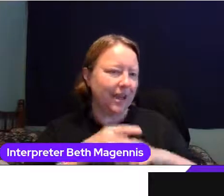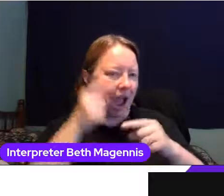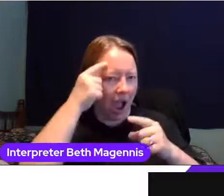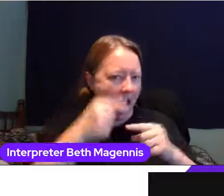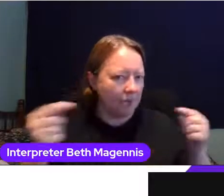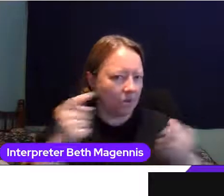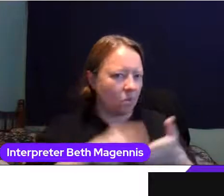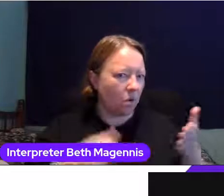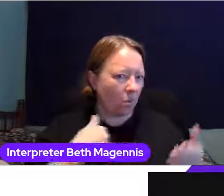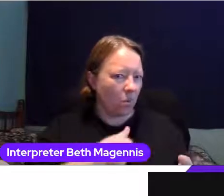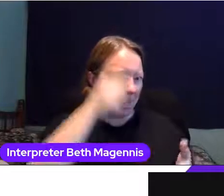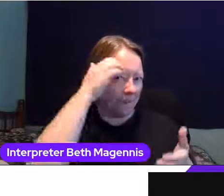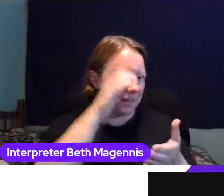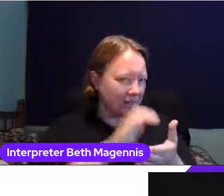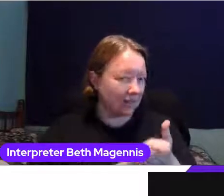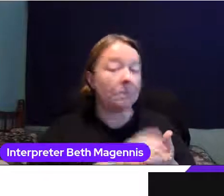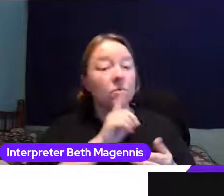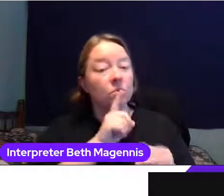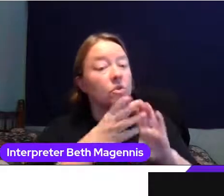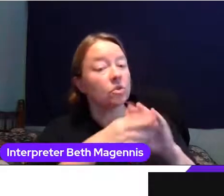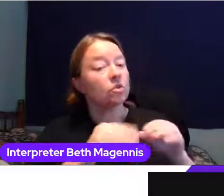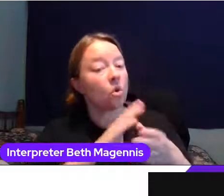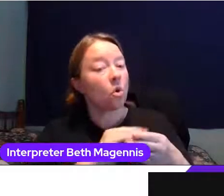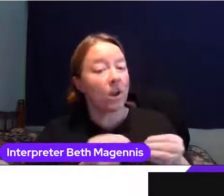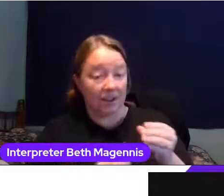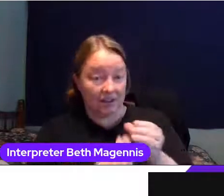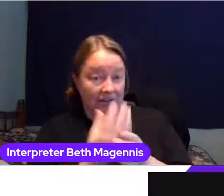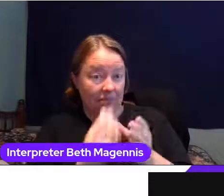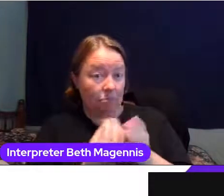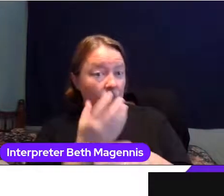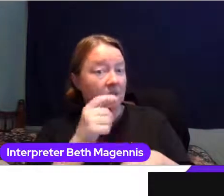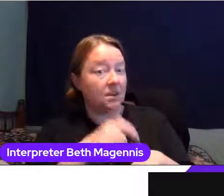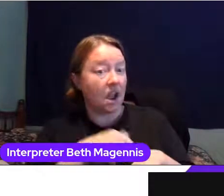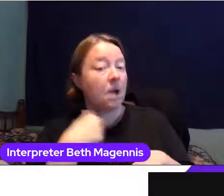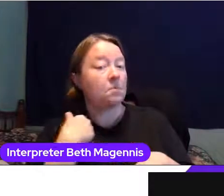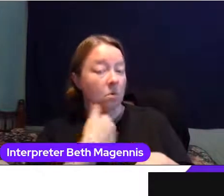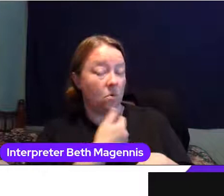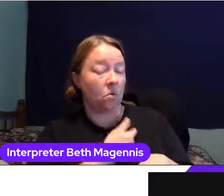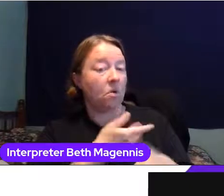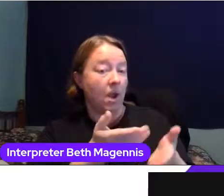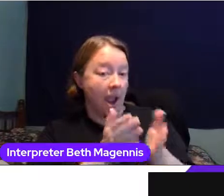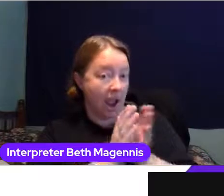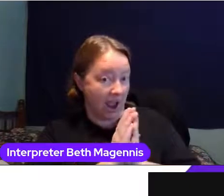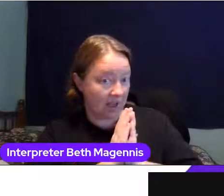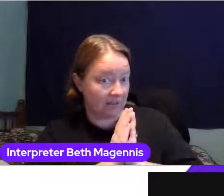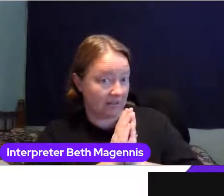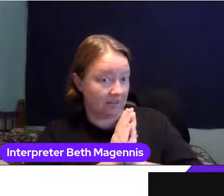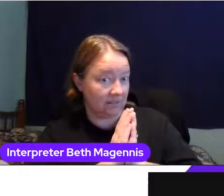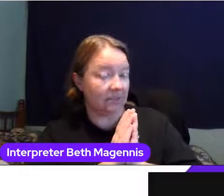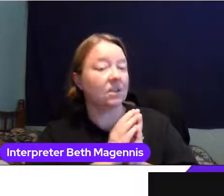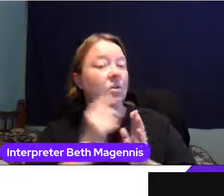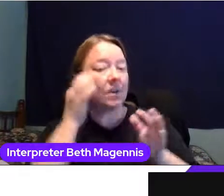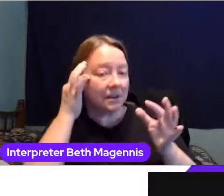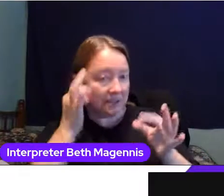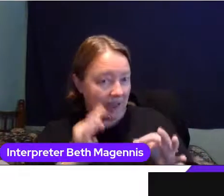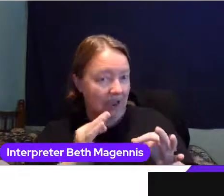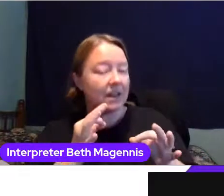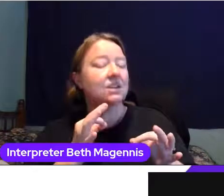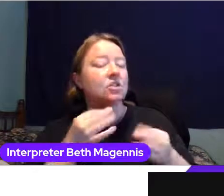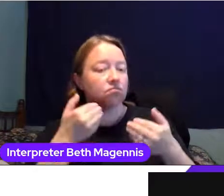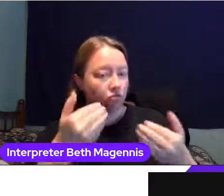is, you know, I mean, true story, was in the spring, we were asked to be, and we chose to be a